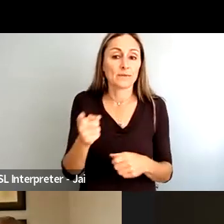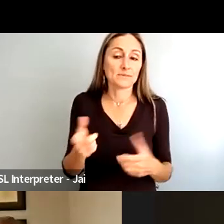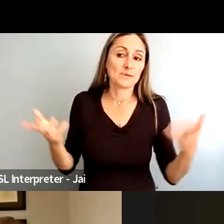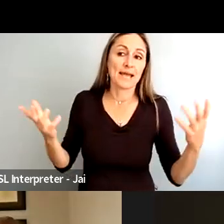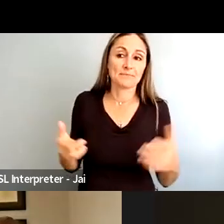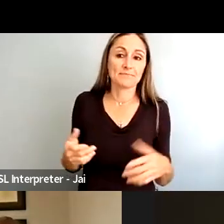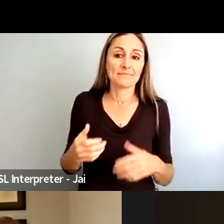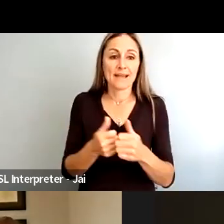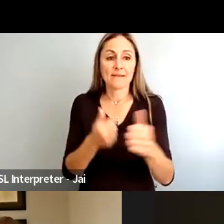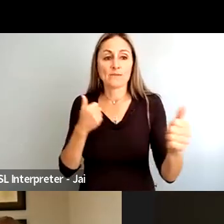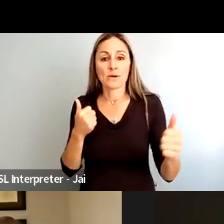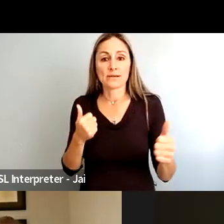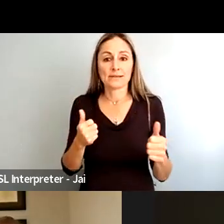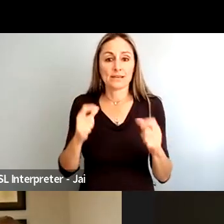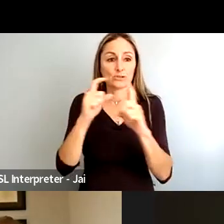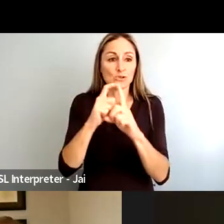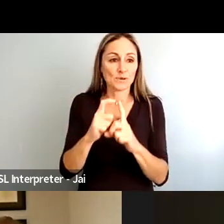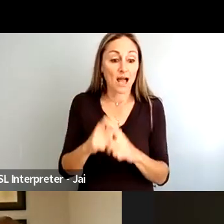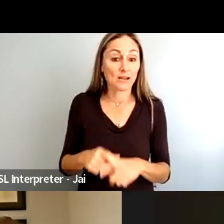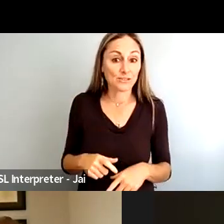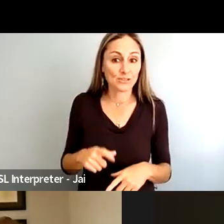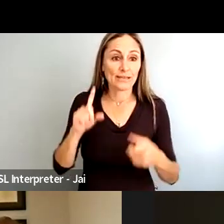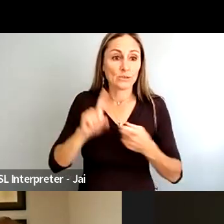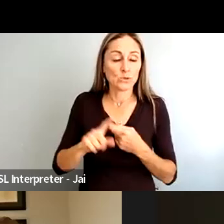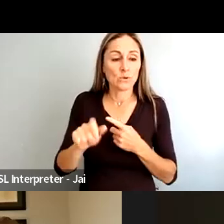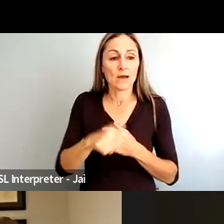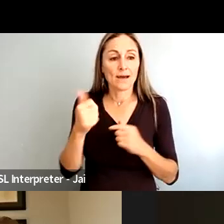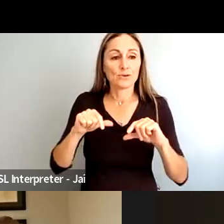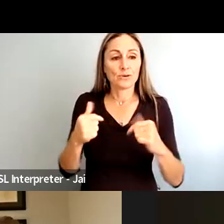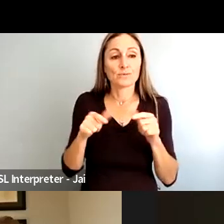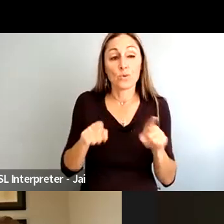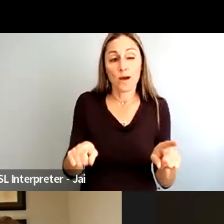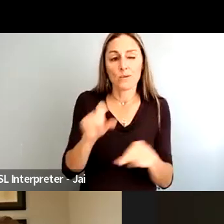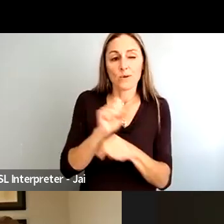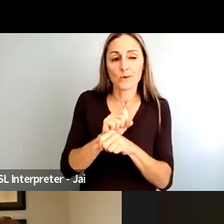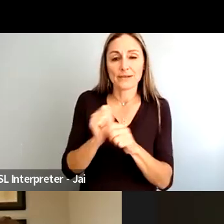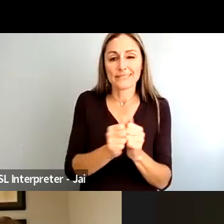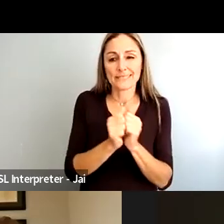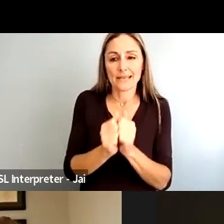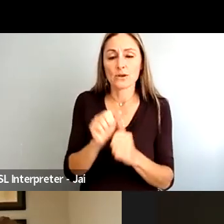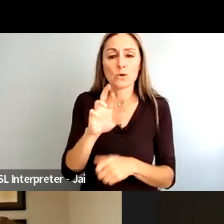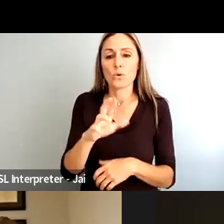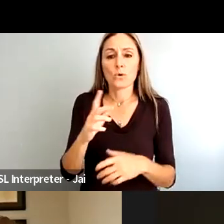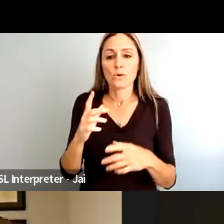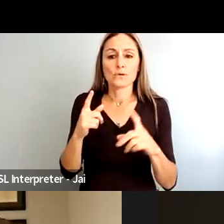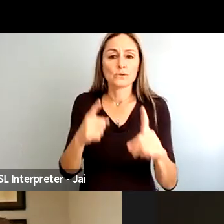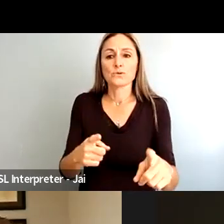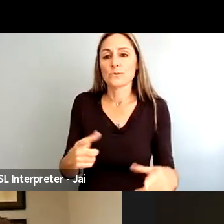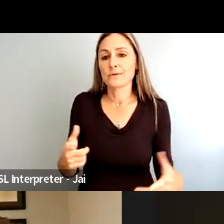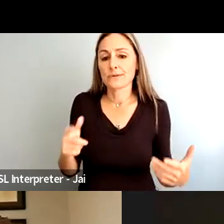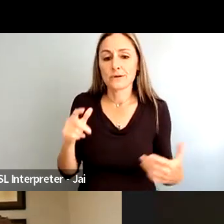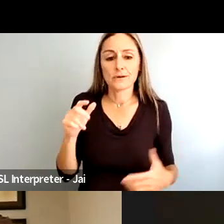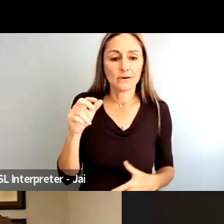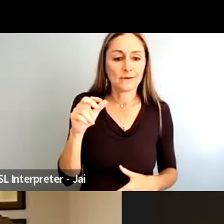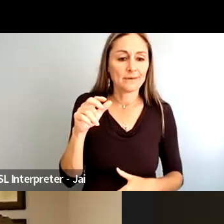yeah, avoiding like terminology towards other groups while we're working together, or towards in our own group.